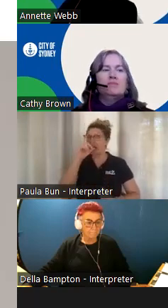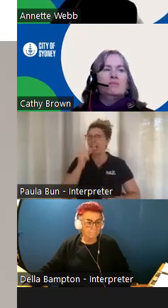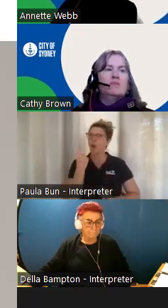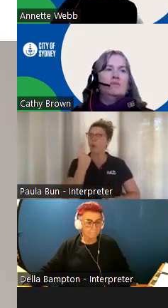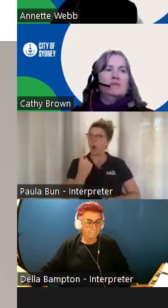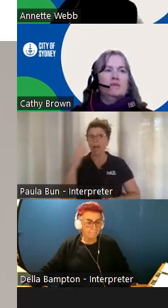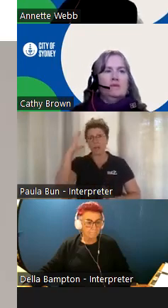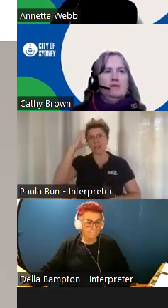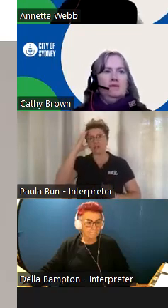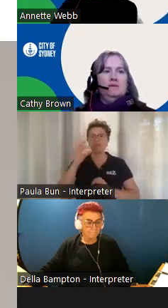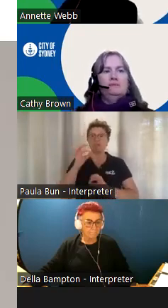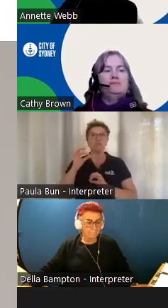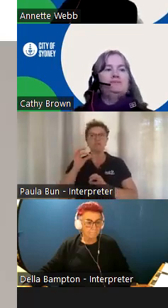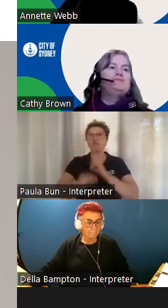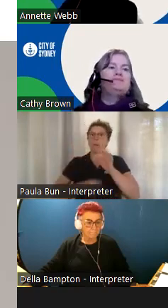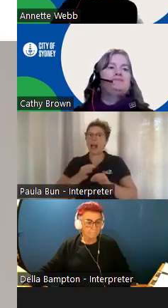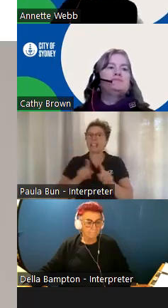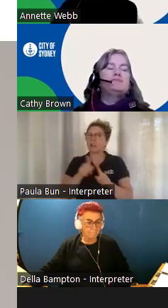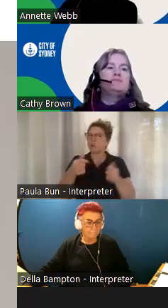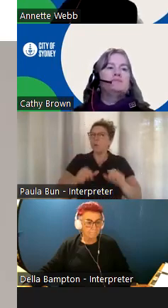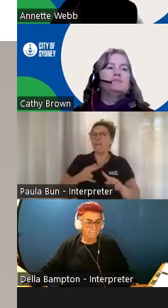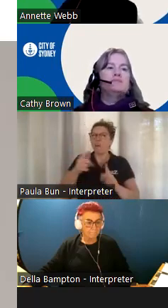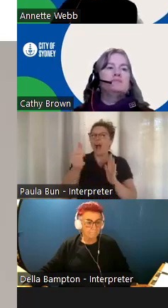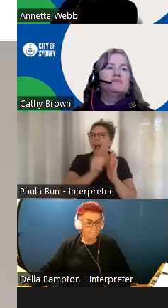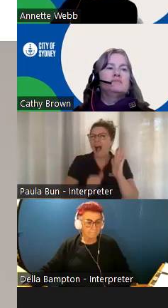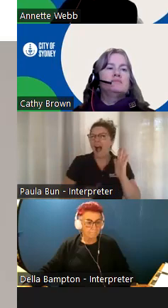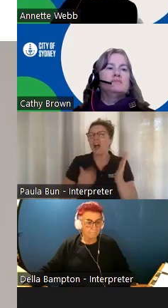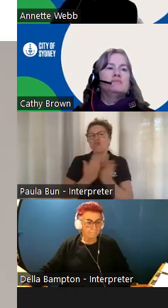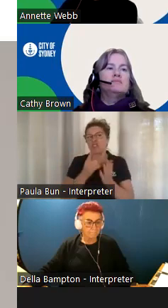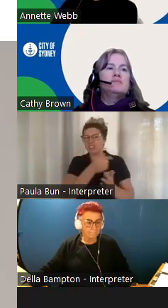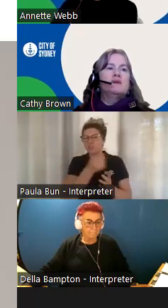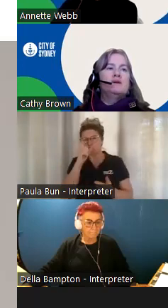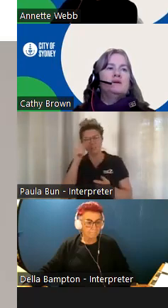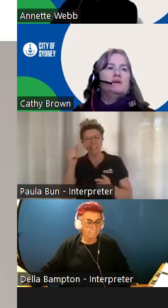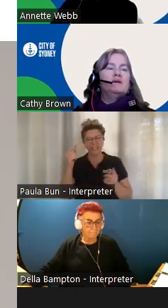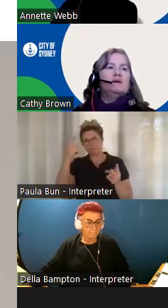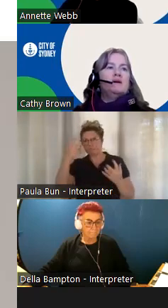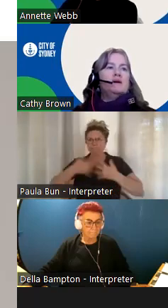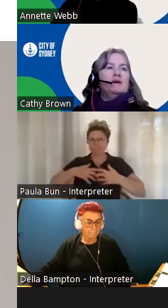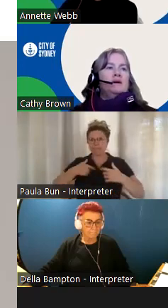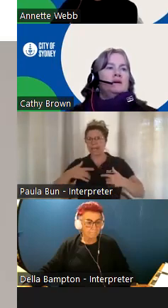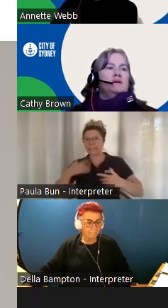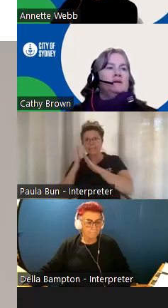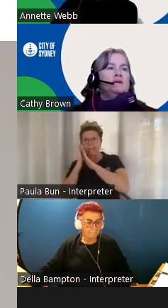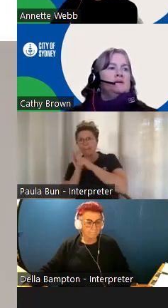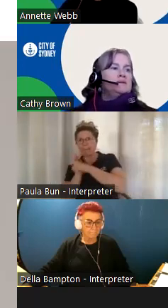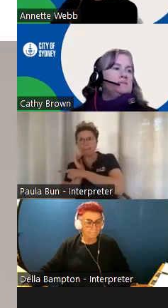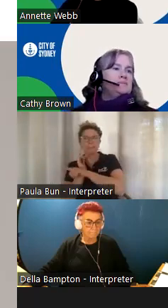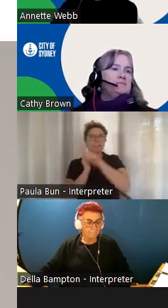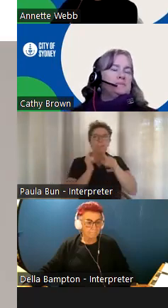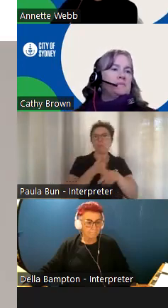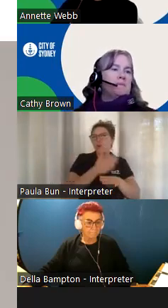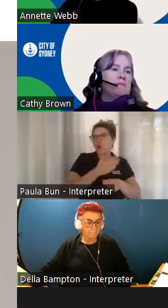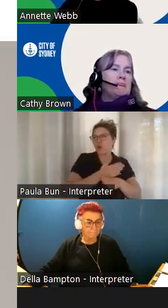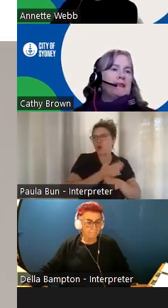bedroom at the end. So I'll leave you to have a look at that more closely in your own time. So I'll jump back into